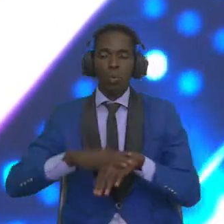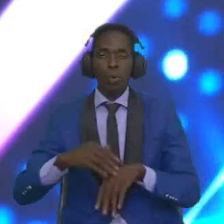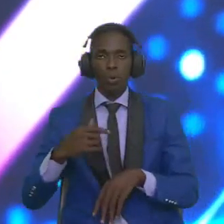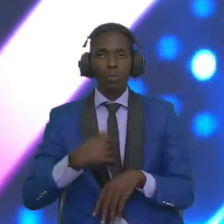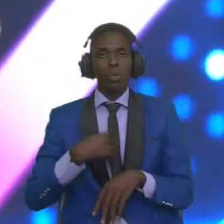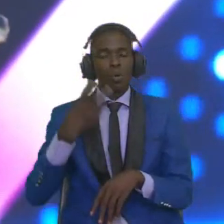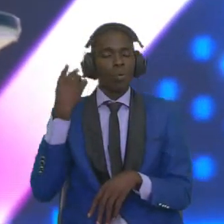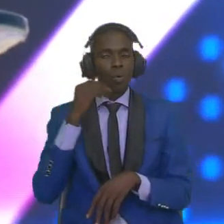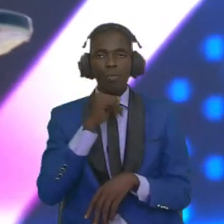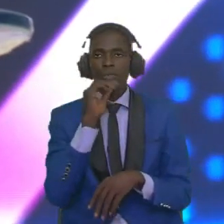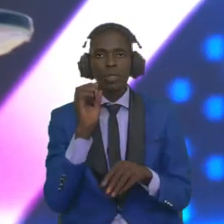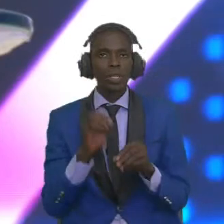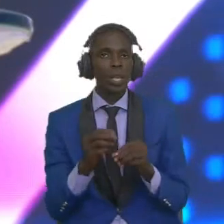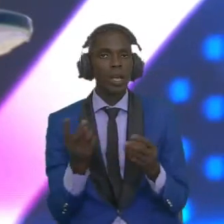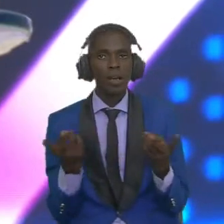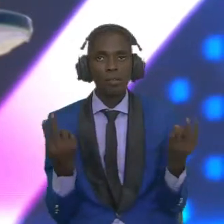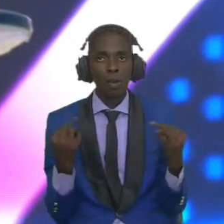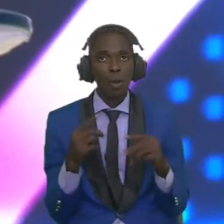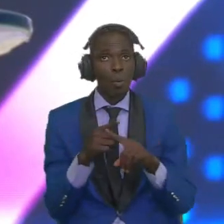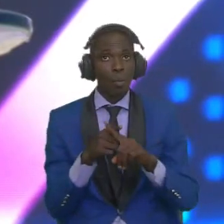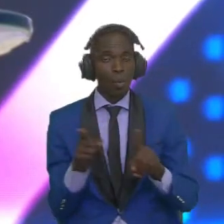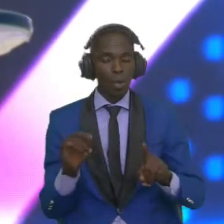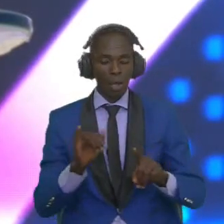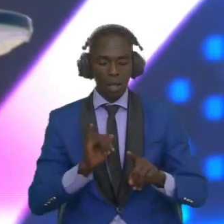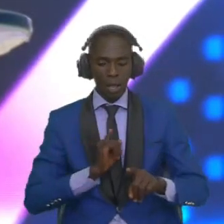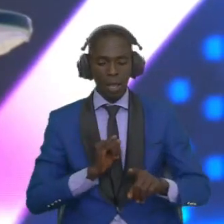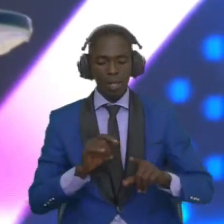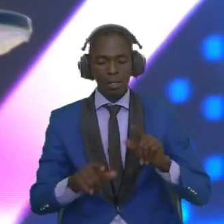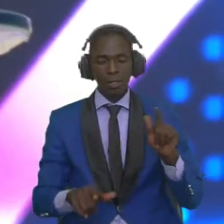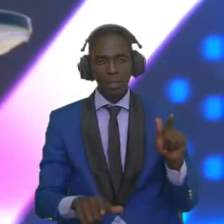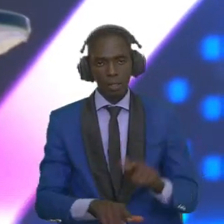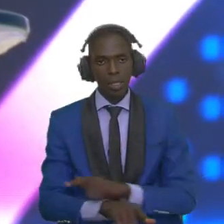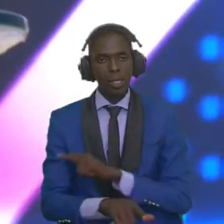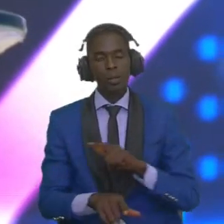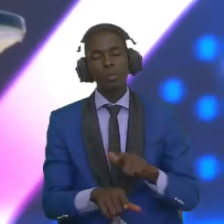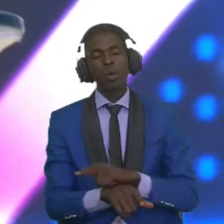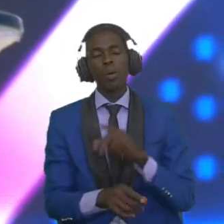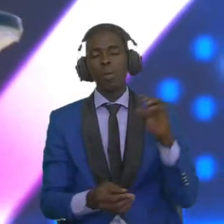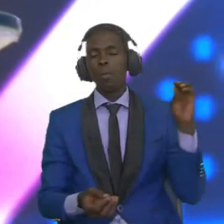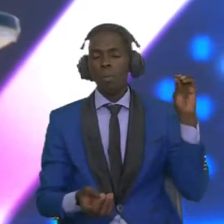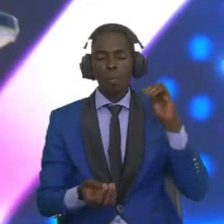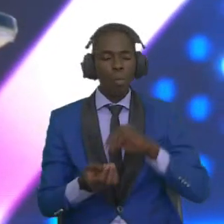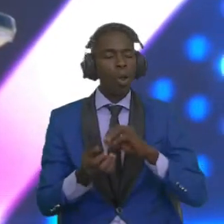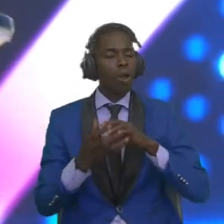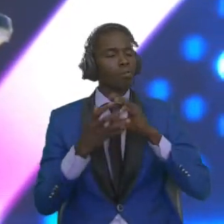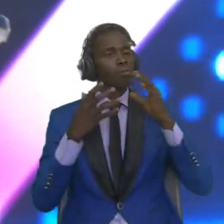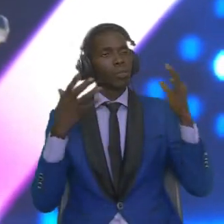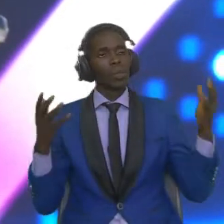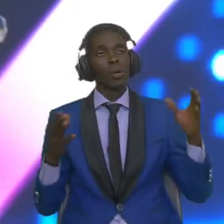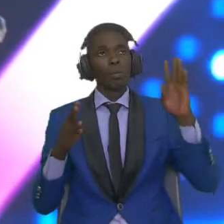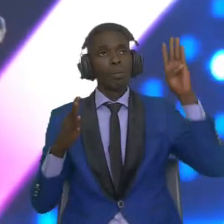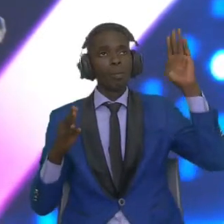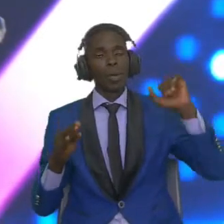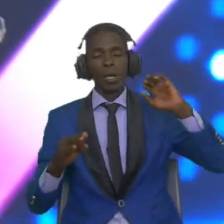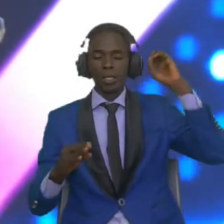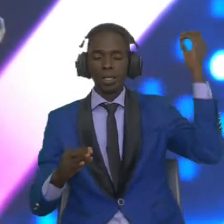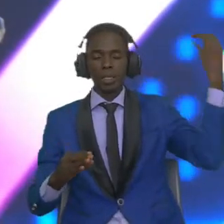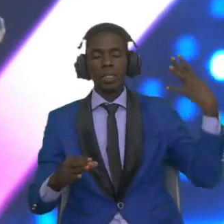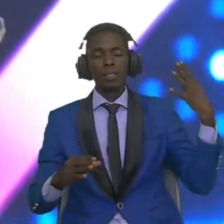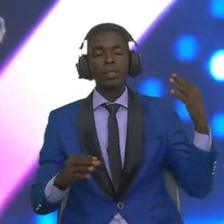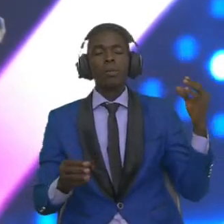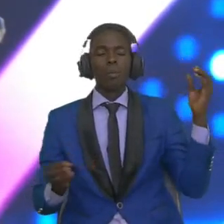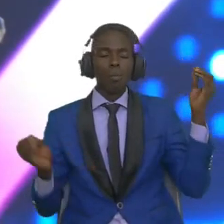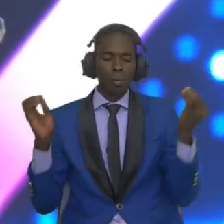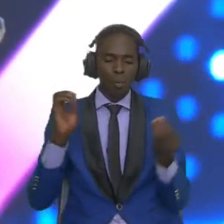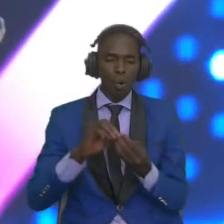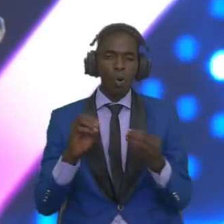not in vain, but I labored more abundantly by grace. I labored more